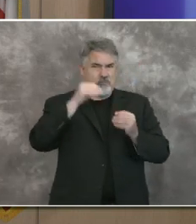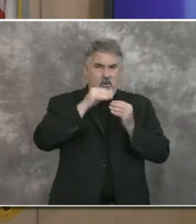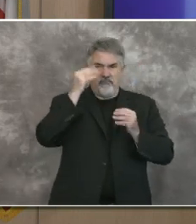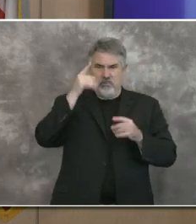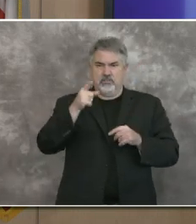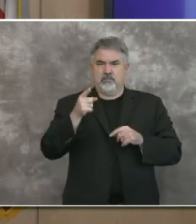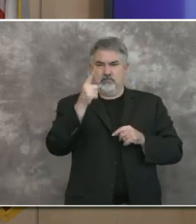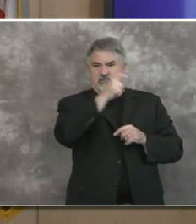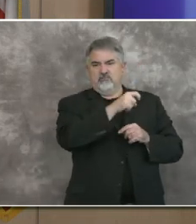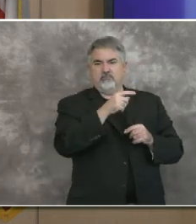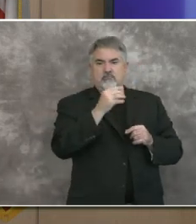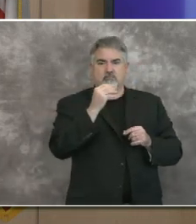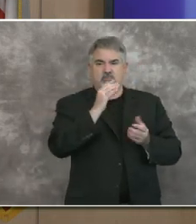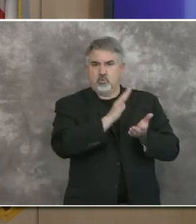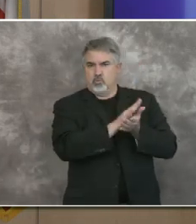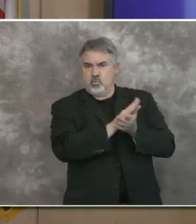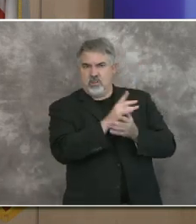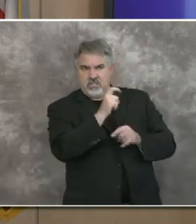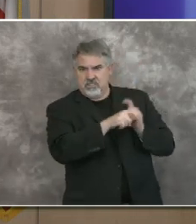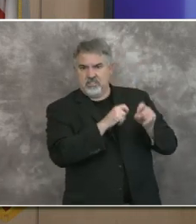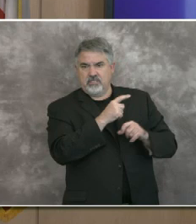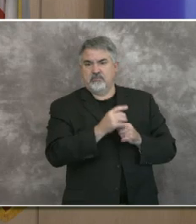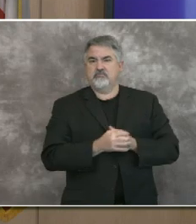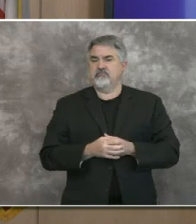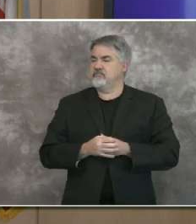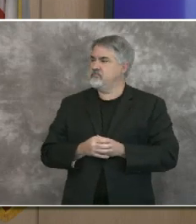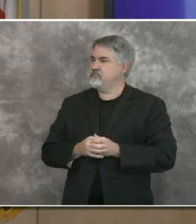well. Update on testing